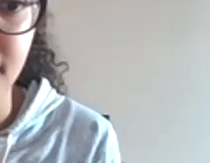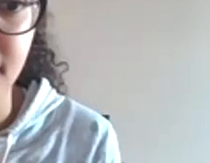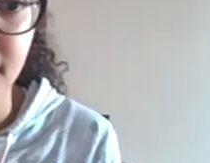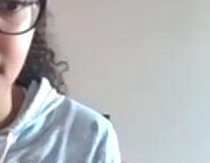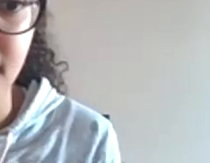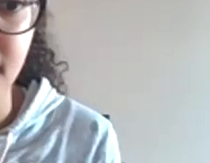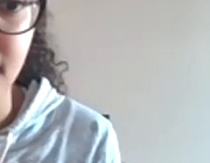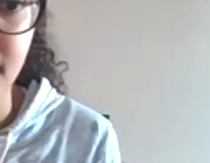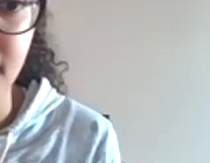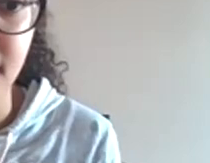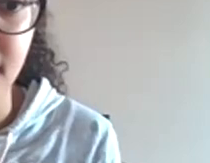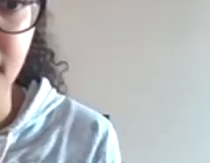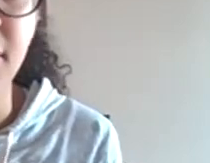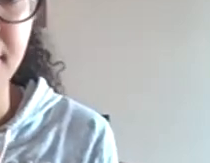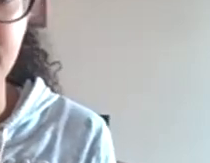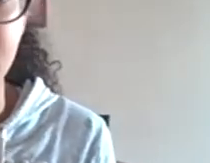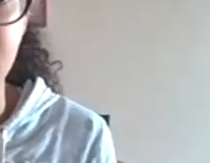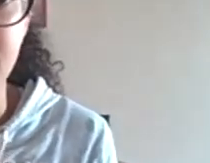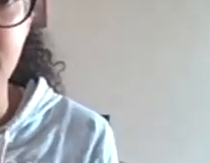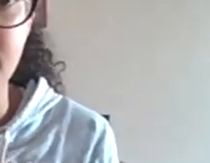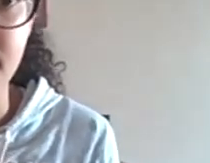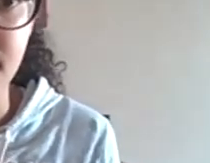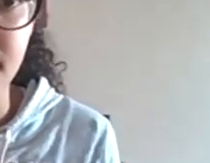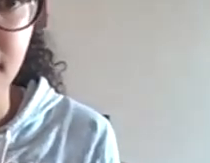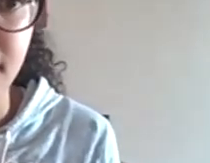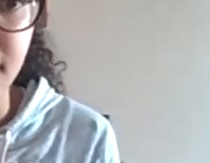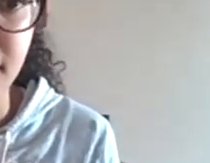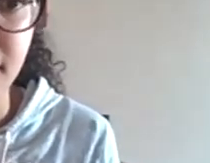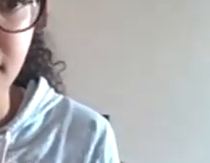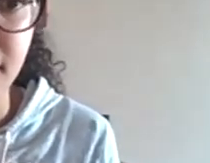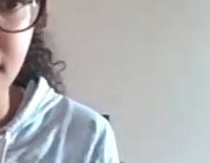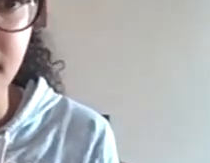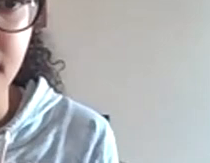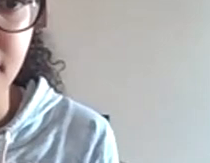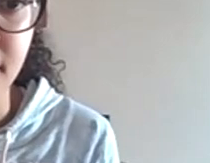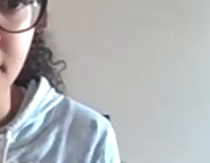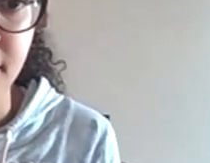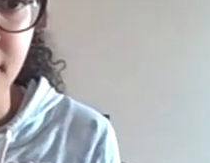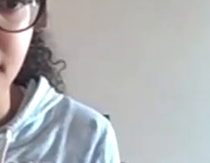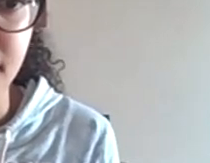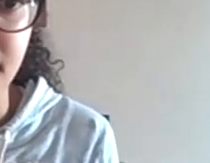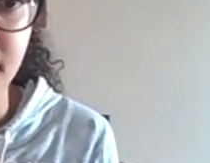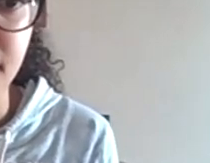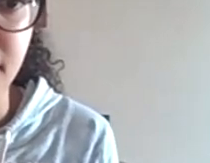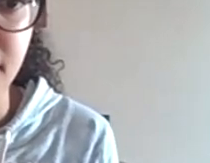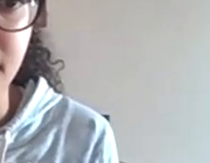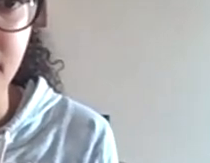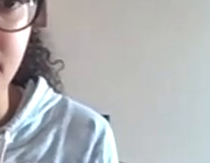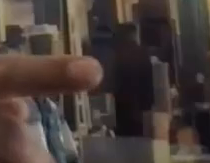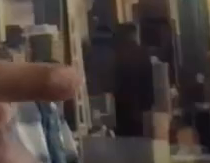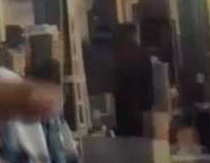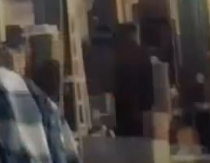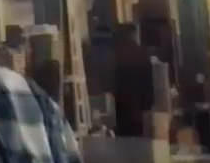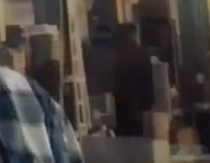Thank you. Yes. So the assignment will be due by the end of Sunday. And so we'll figure out one way or another. If there's no transcript, I